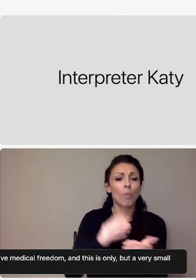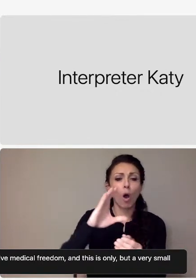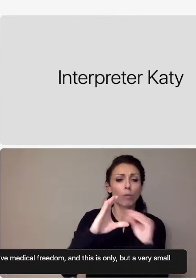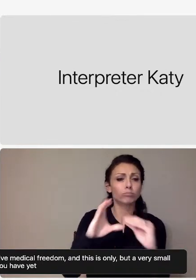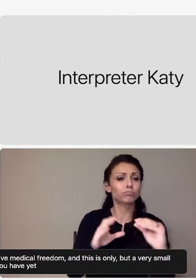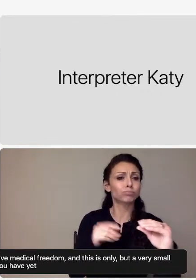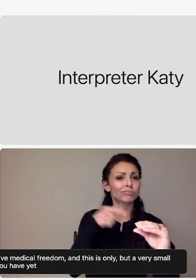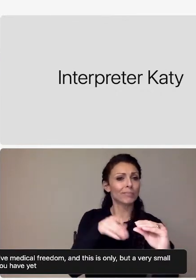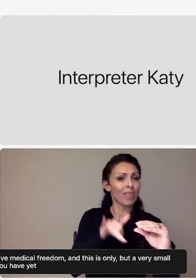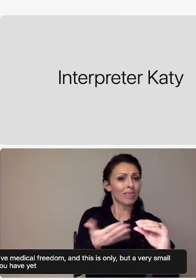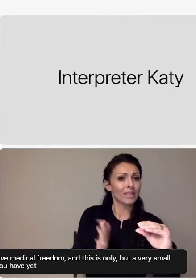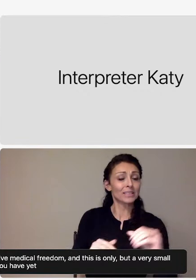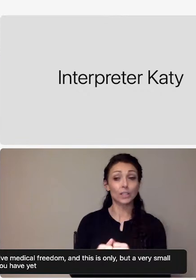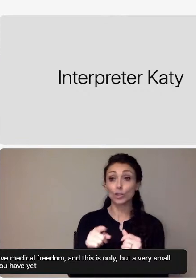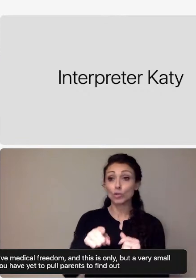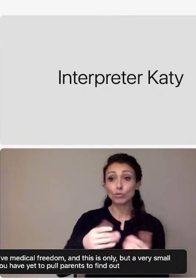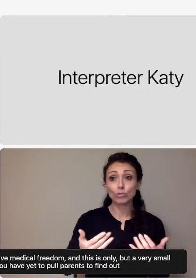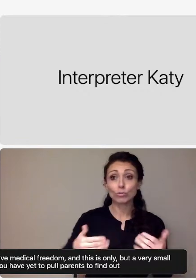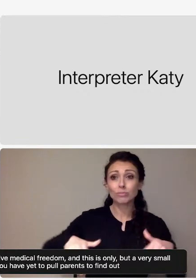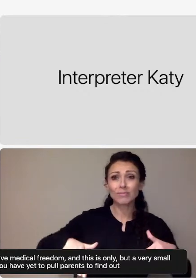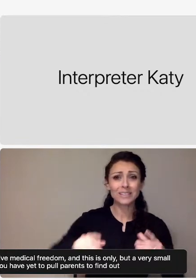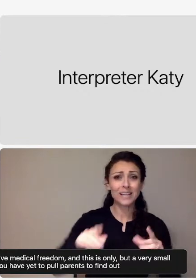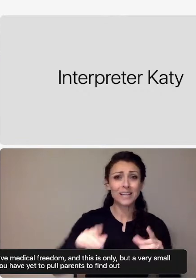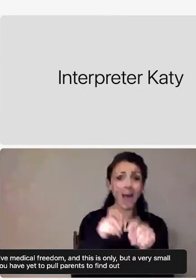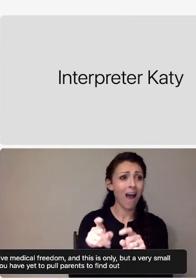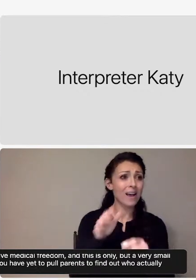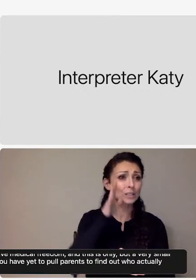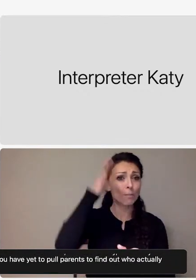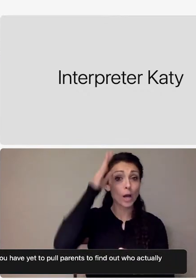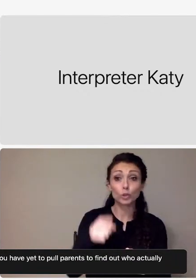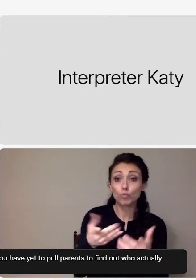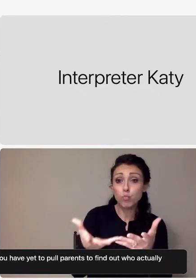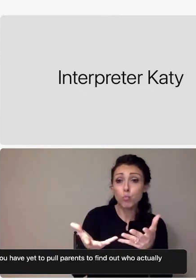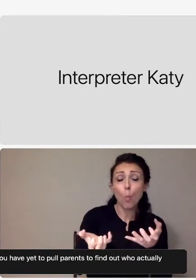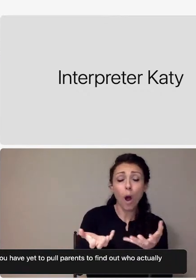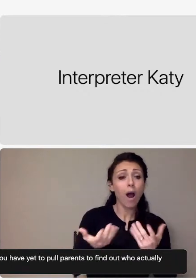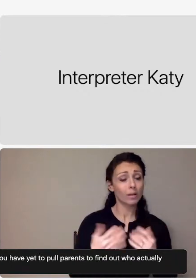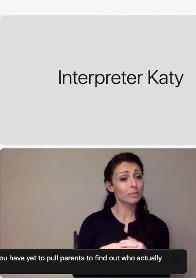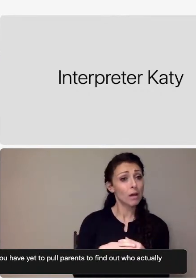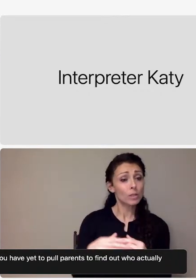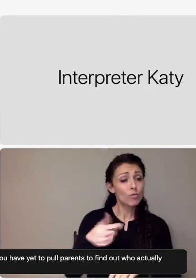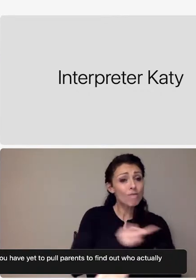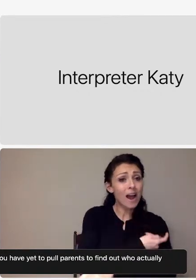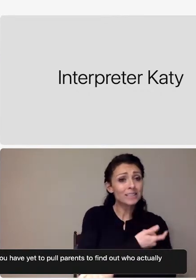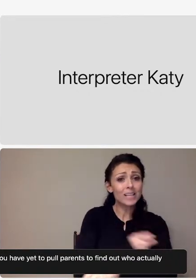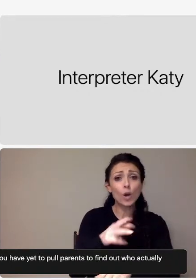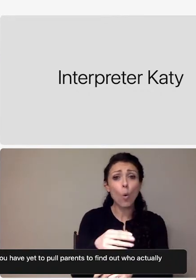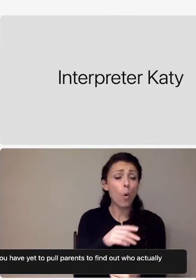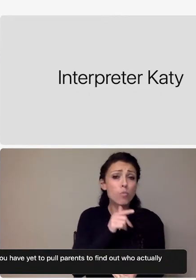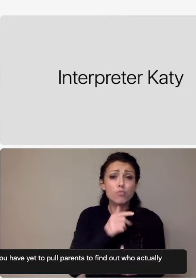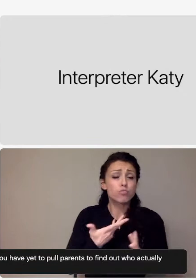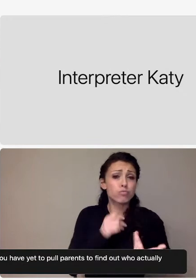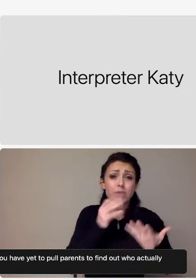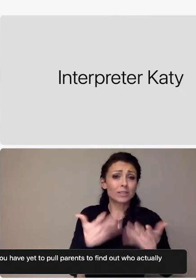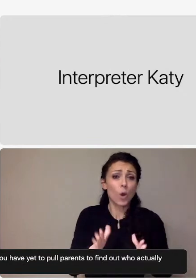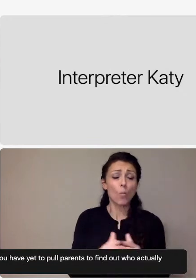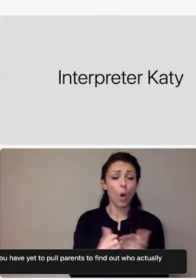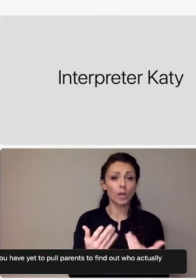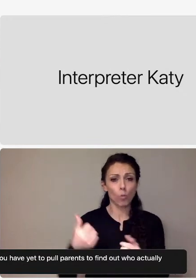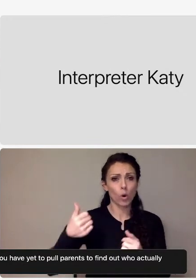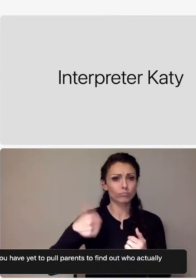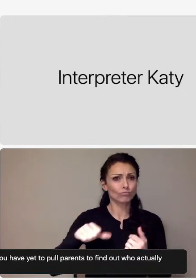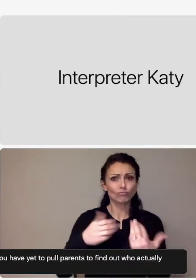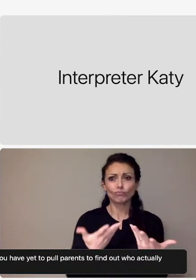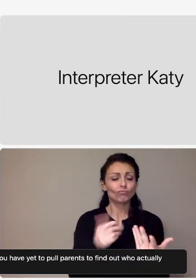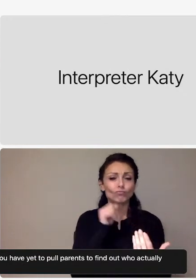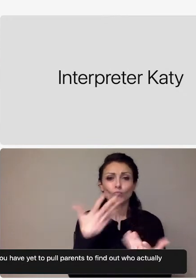pull parents to find out who actually wants to vaccinate and who refuses to give it to their children give this vaccine to their children due